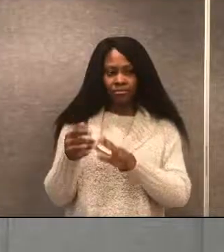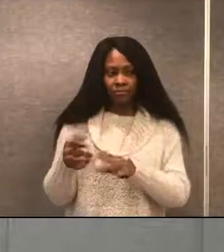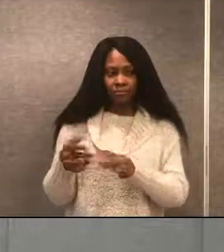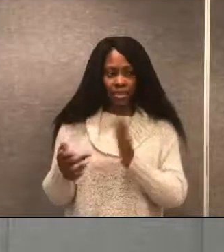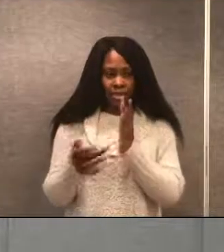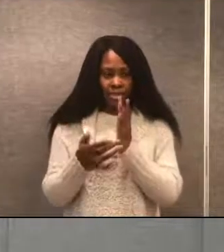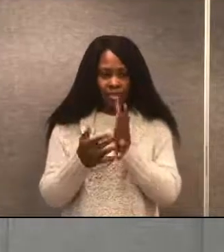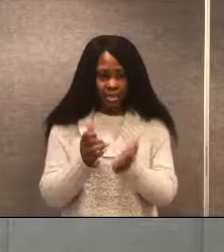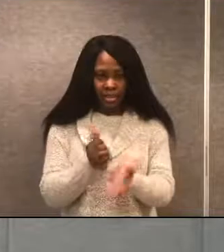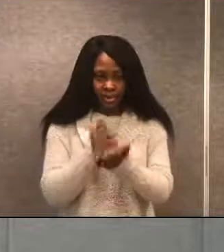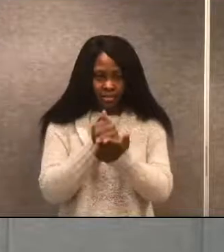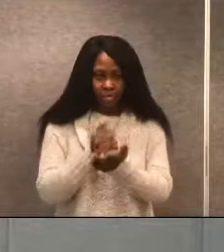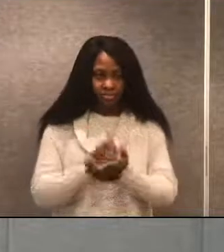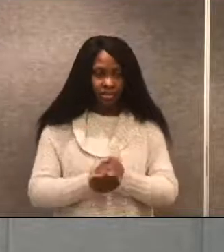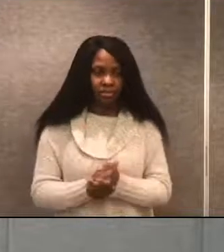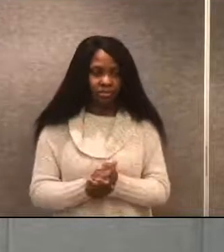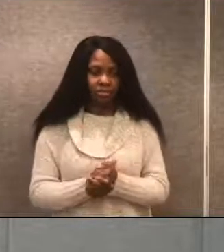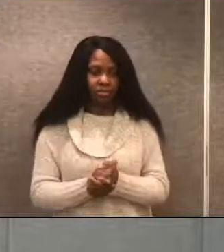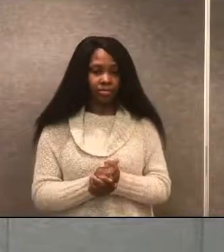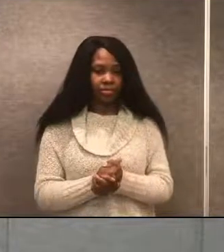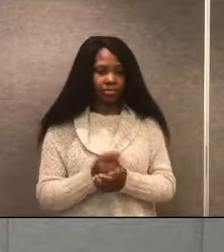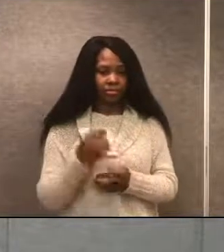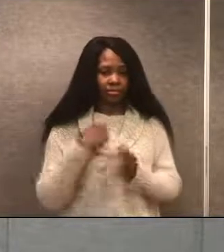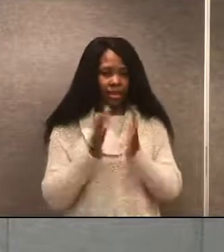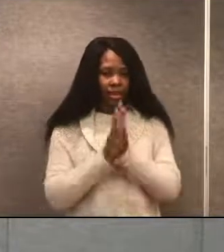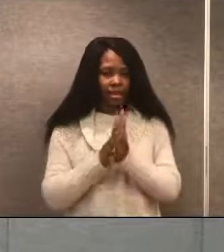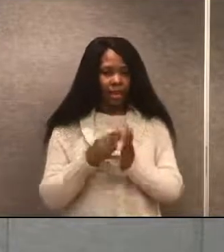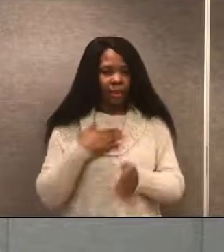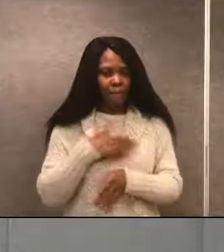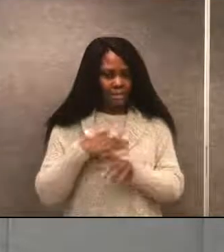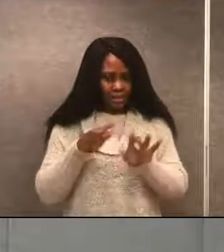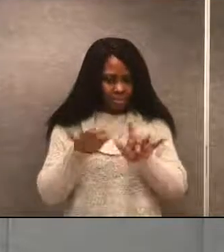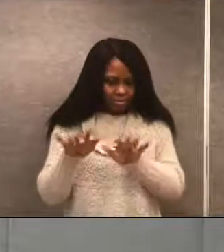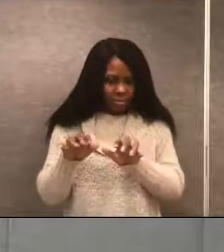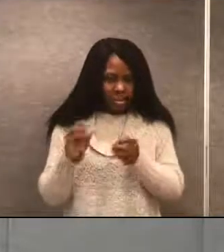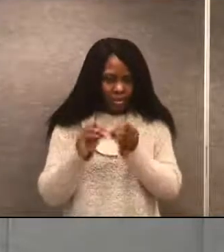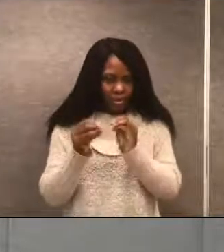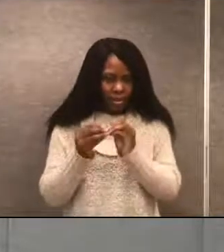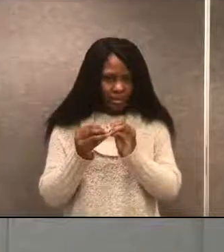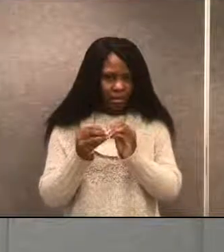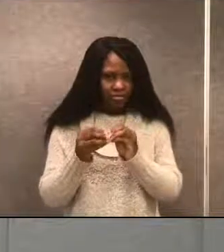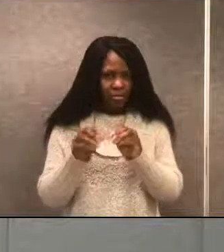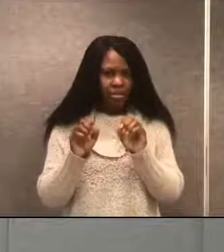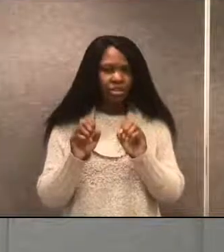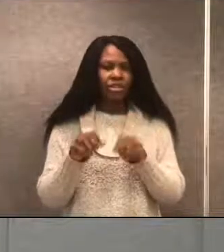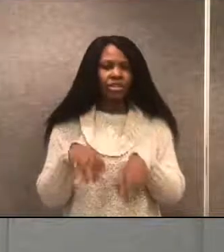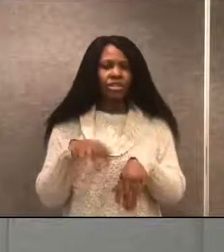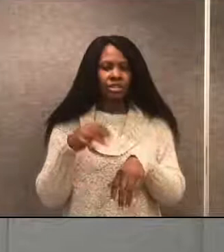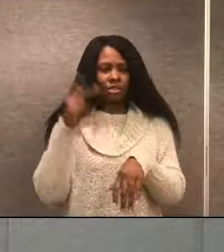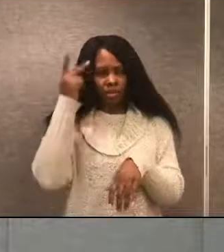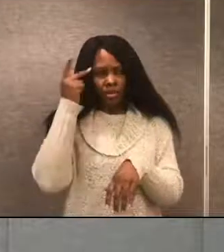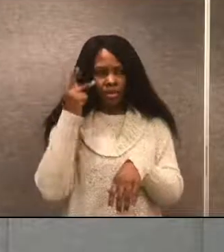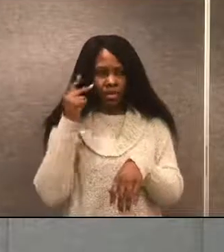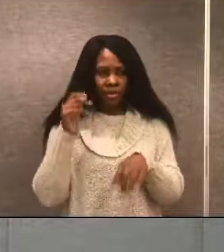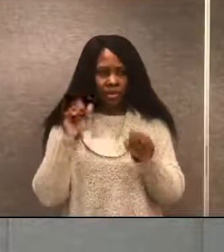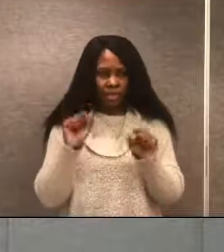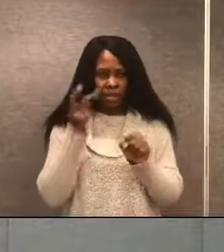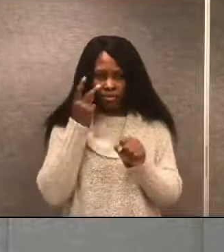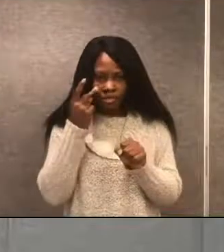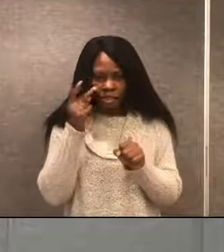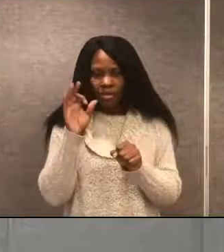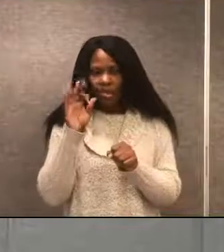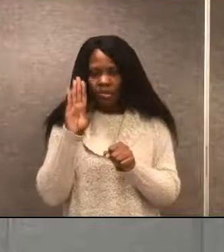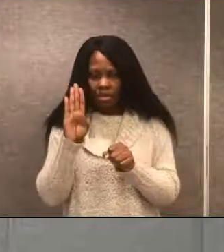I'm going to ask my staff, Fresh, to put that up, please, so we can the parents can always go back to the Facebook page